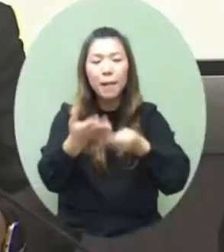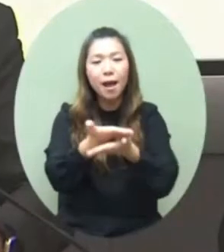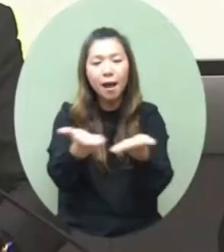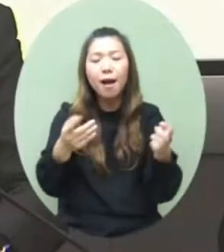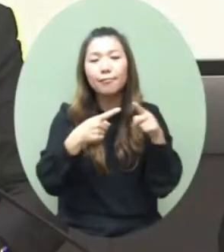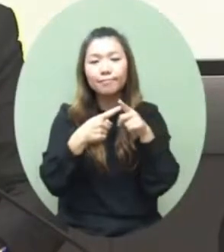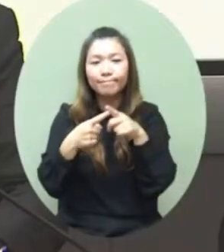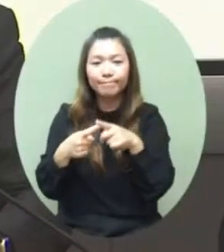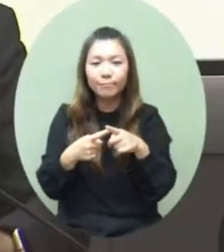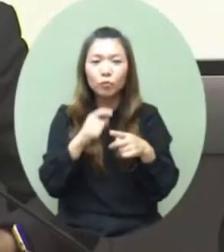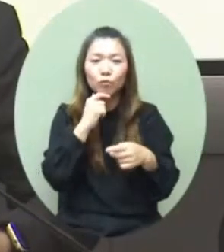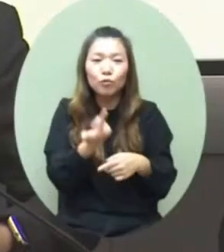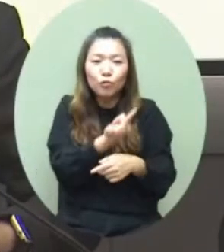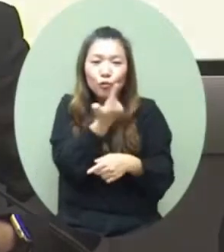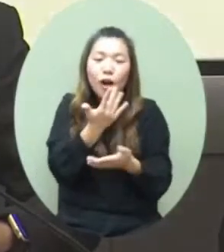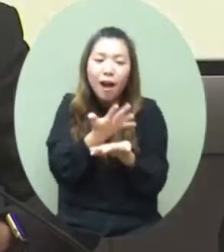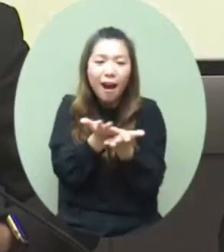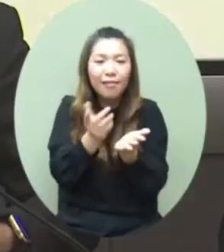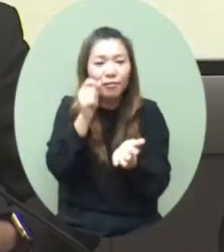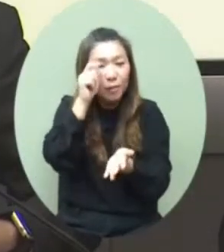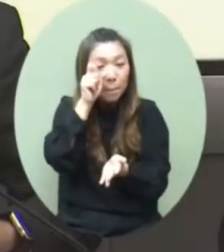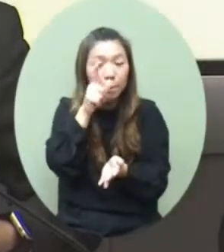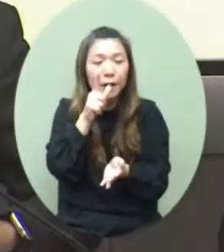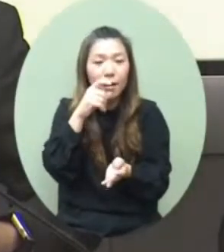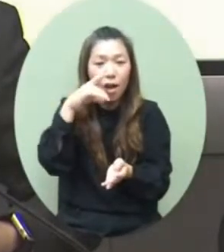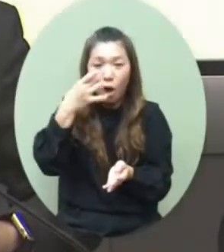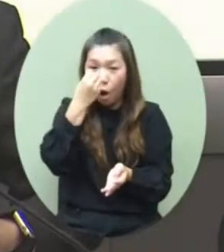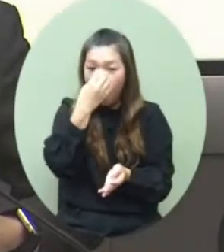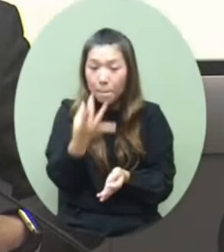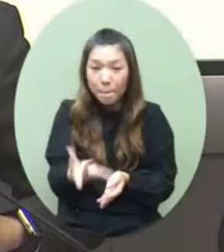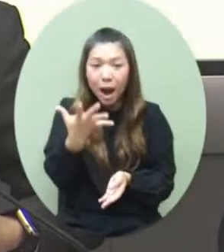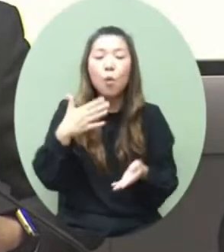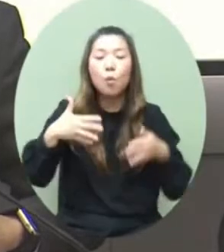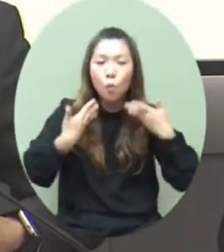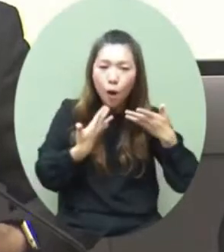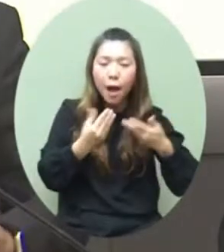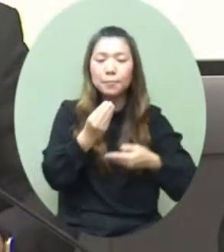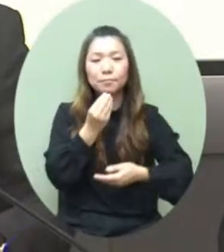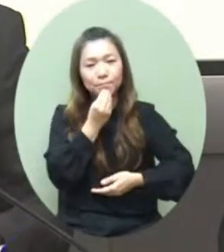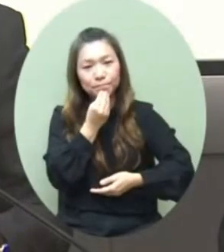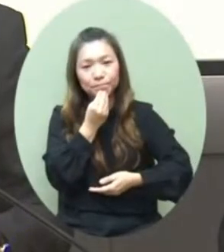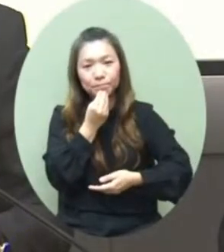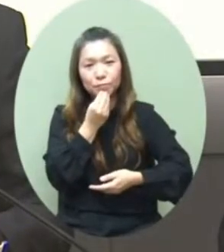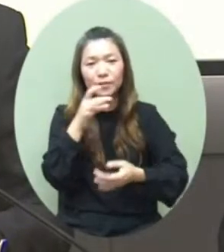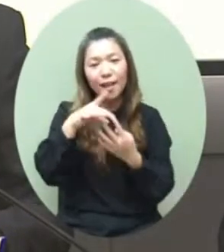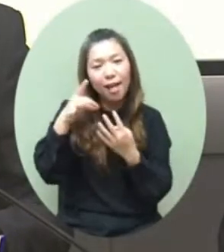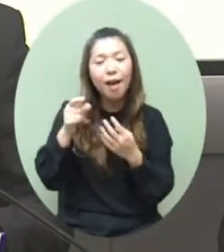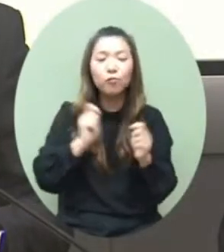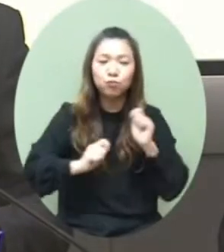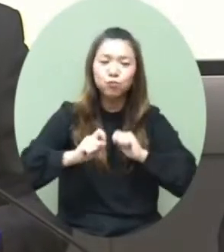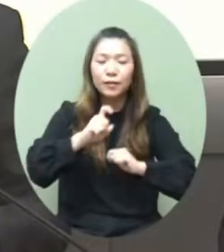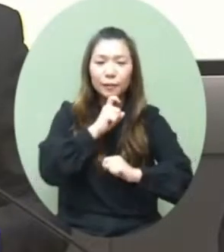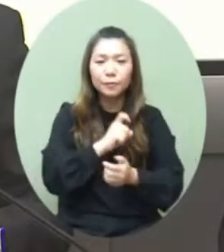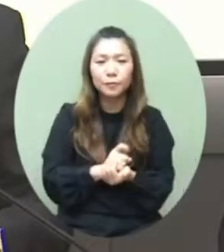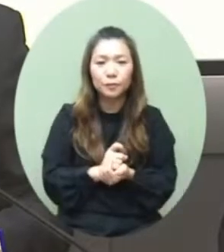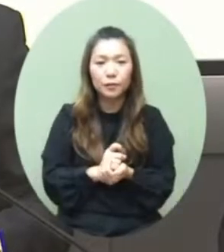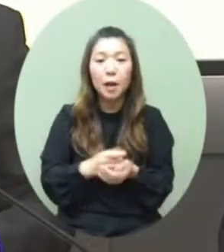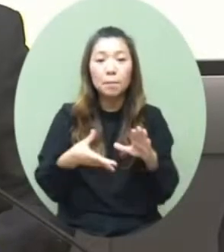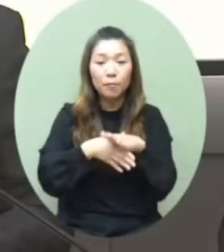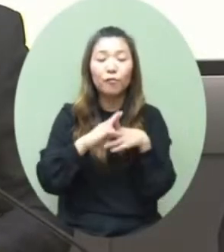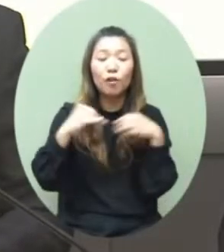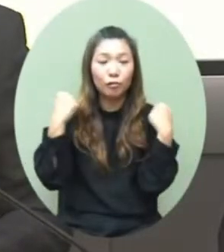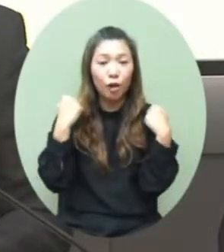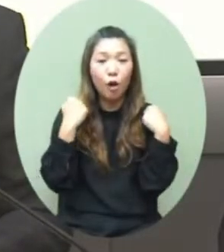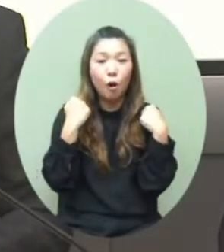Well, good afternoon. As the FS said, Happy Hong Kong is aimed at bringing activities of fun